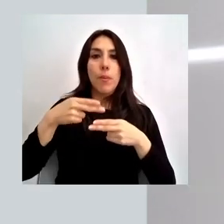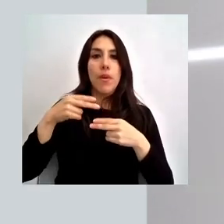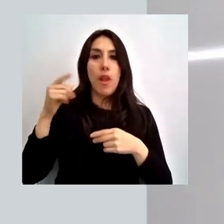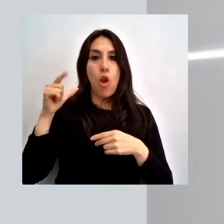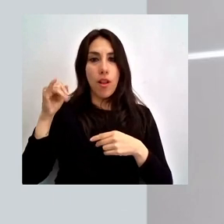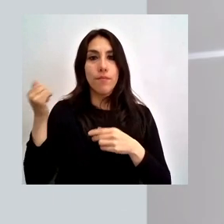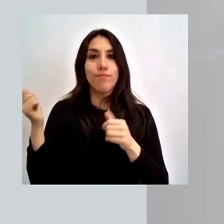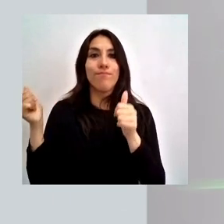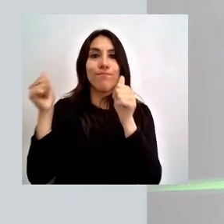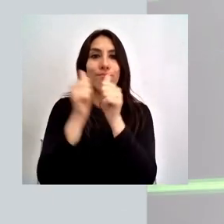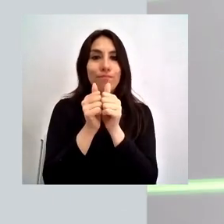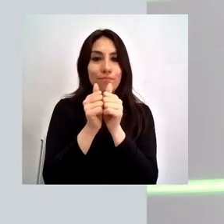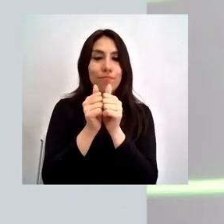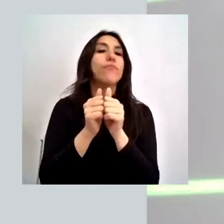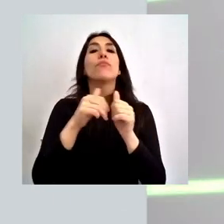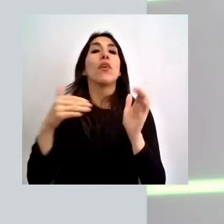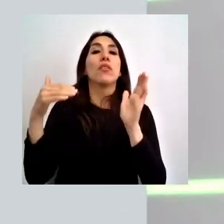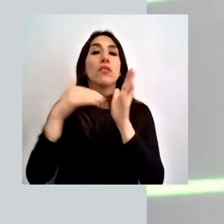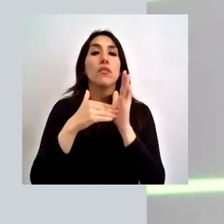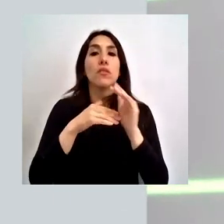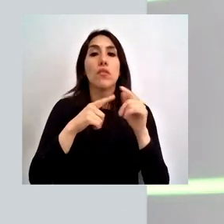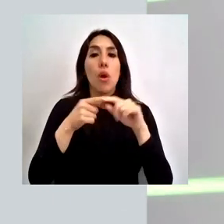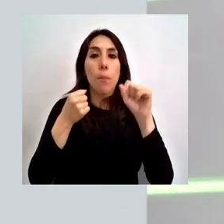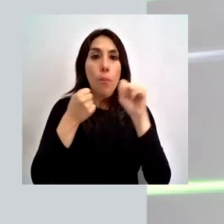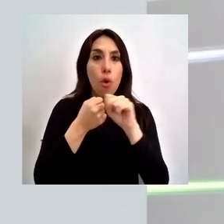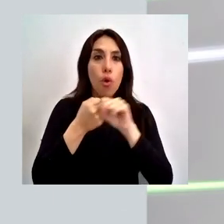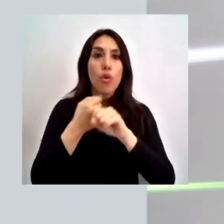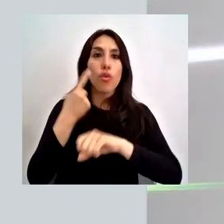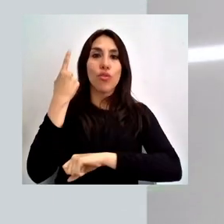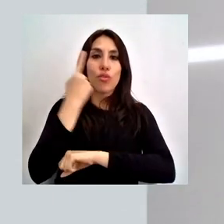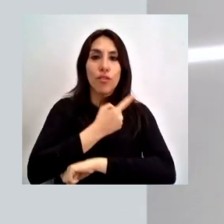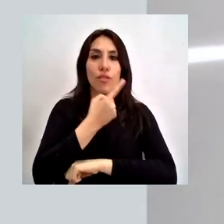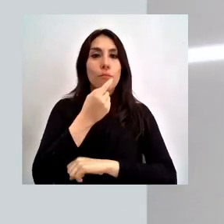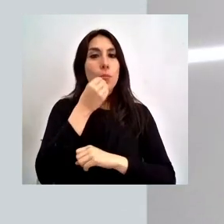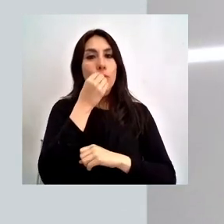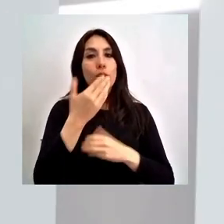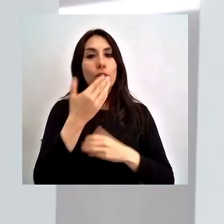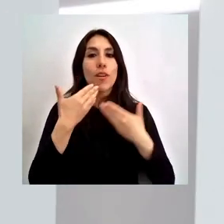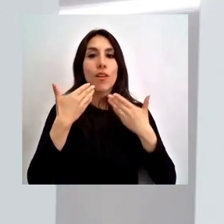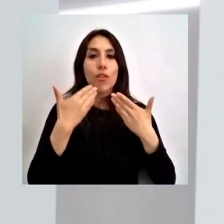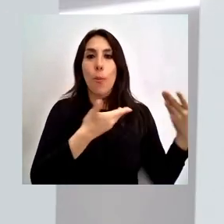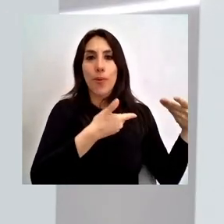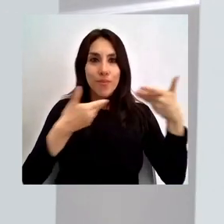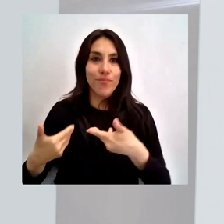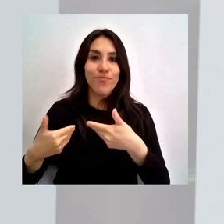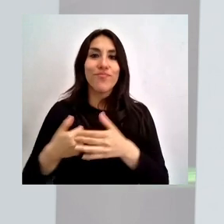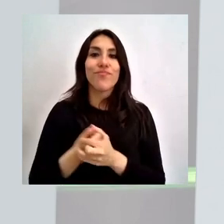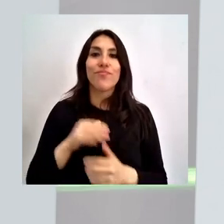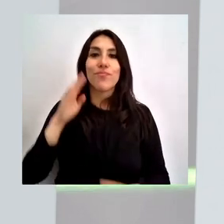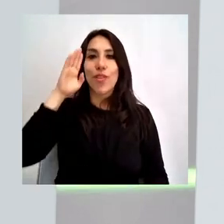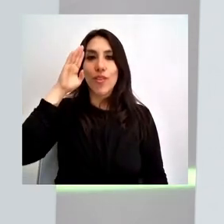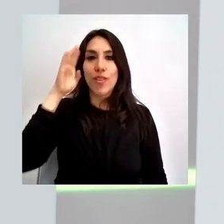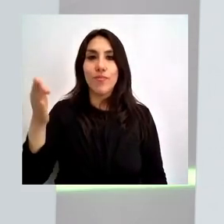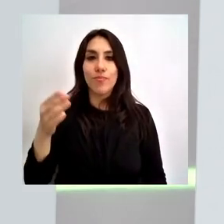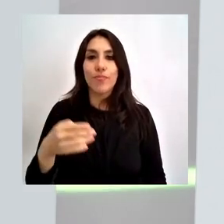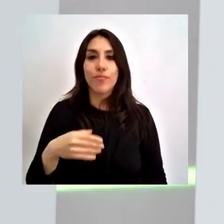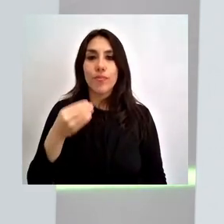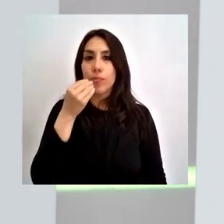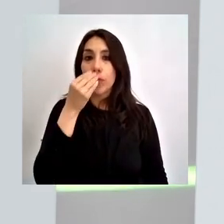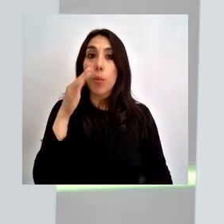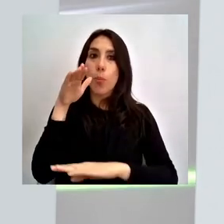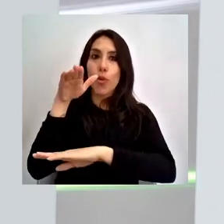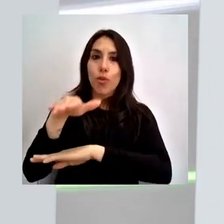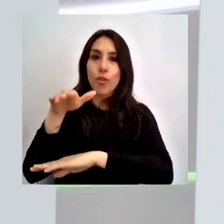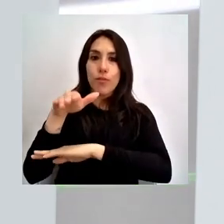hosting partner, Carolina Garcia, who will be joining us again on this day. Good afternoon, Carolina, and thank you very much for being